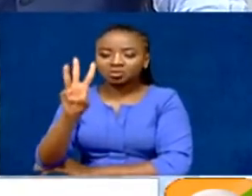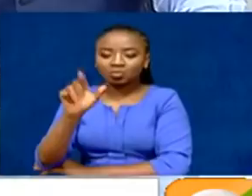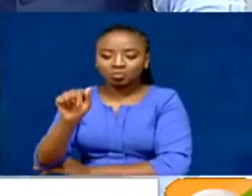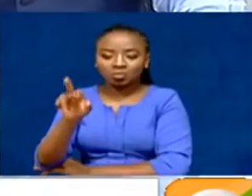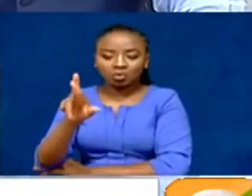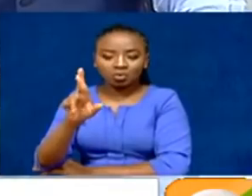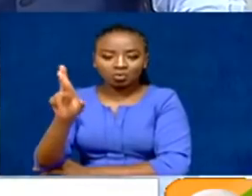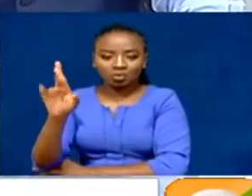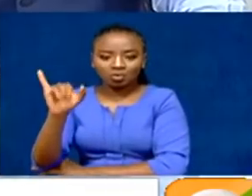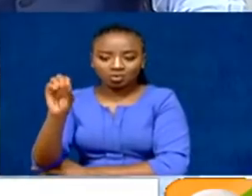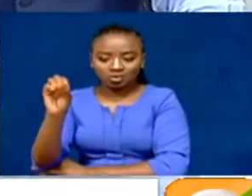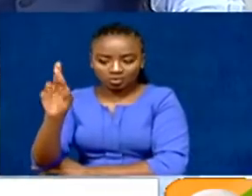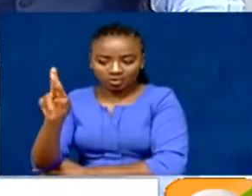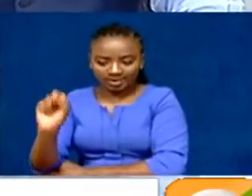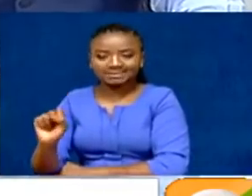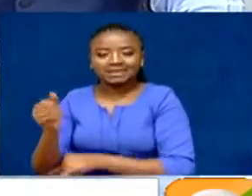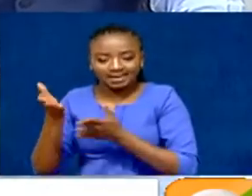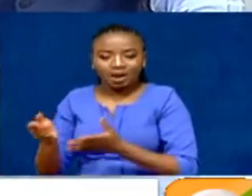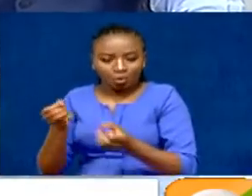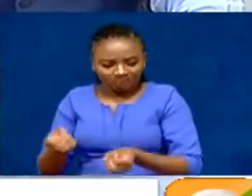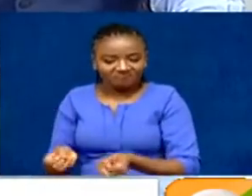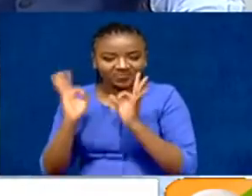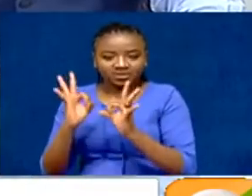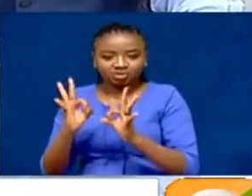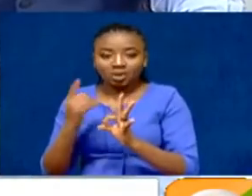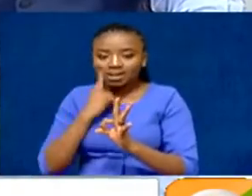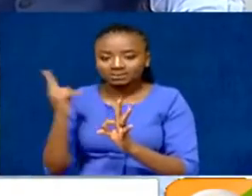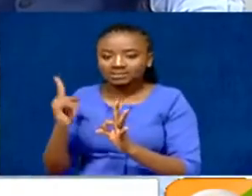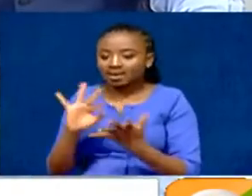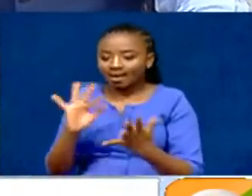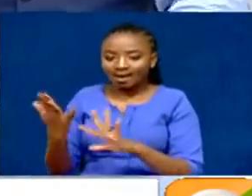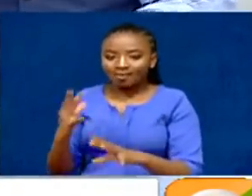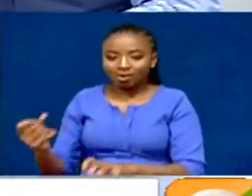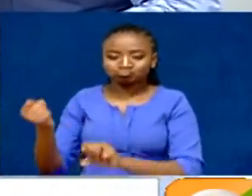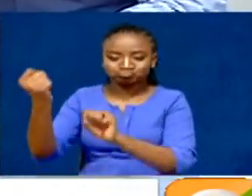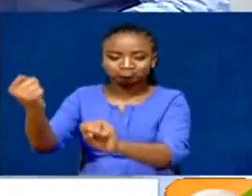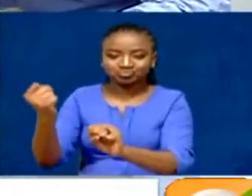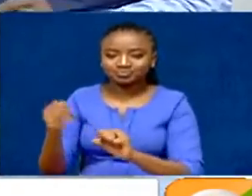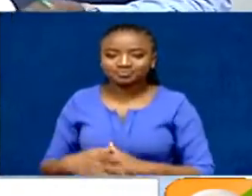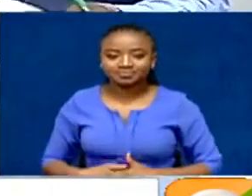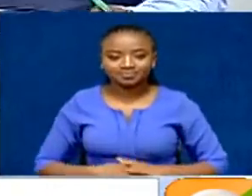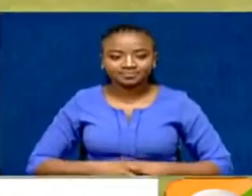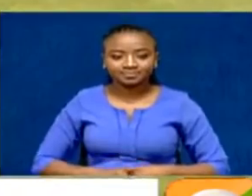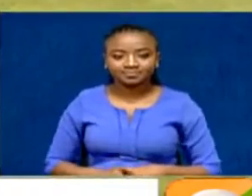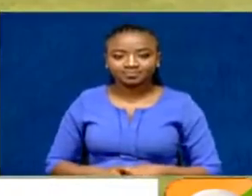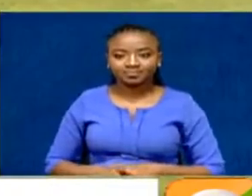own headquarters. Hassan Mugambi brings us the pomp and colour that characterised Jamhuri Day.